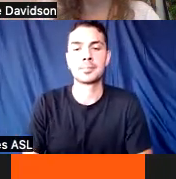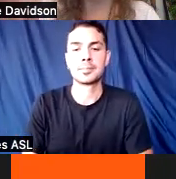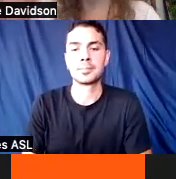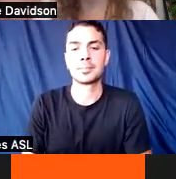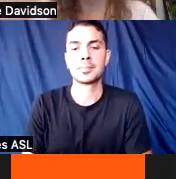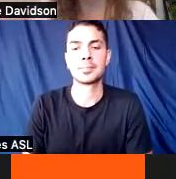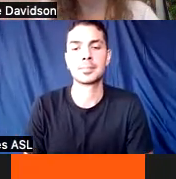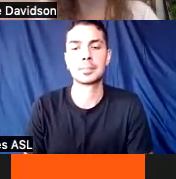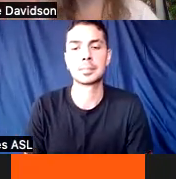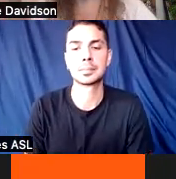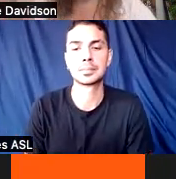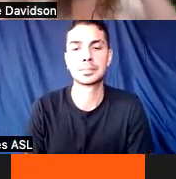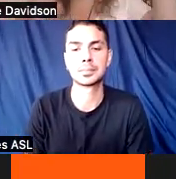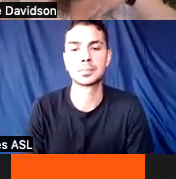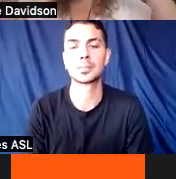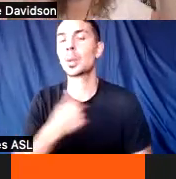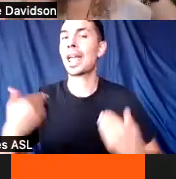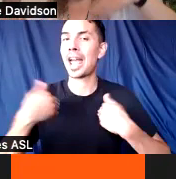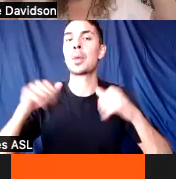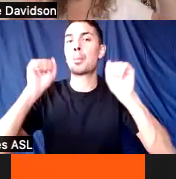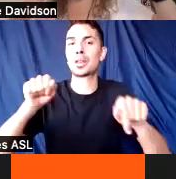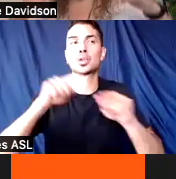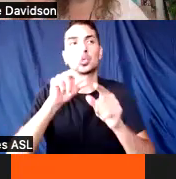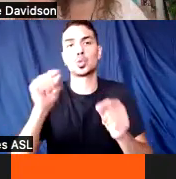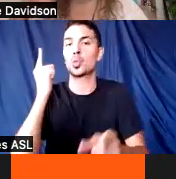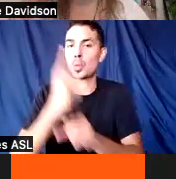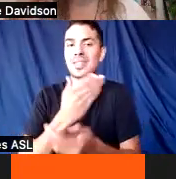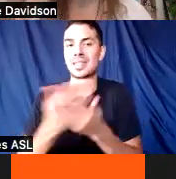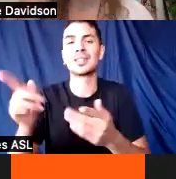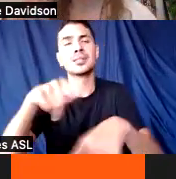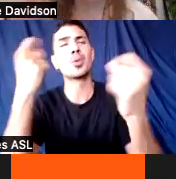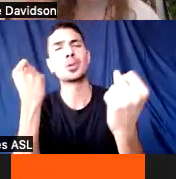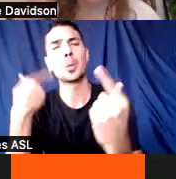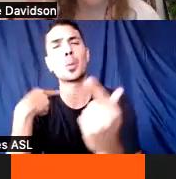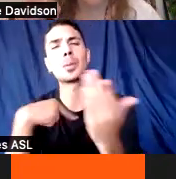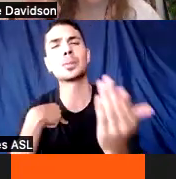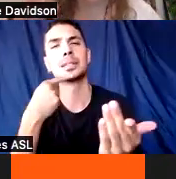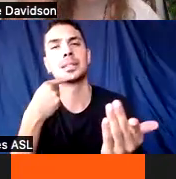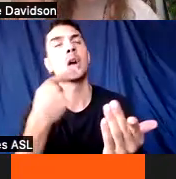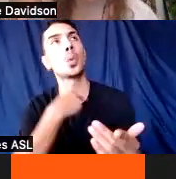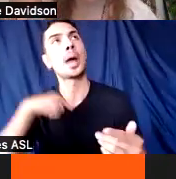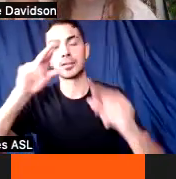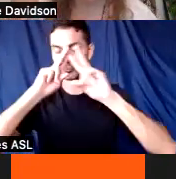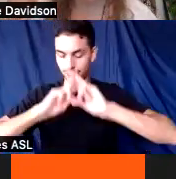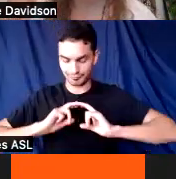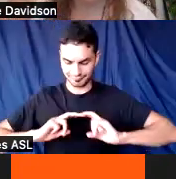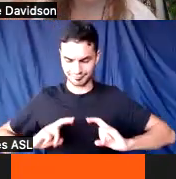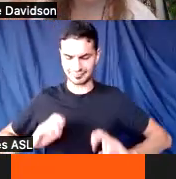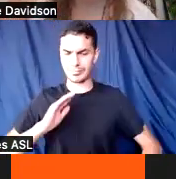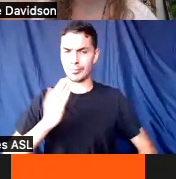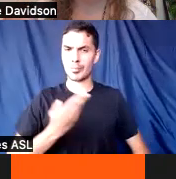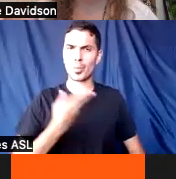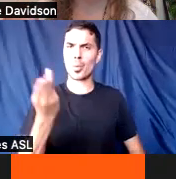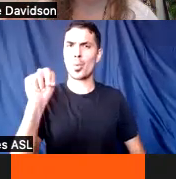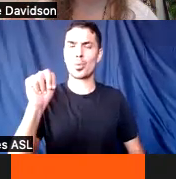whether there was a bunch of things, y'all get what I'm saying, right? Like we have to check our own biases and our own oppressive